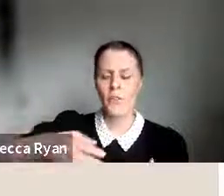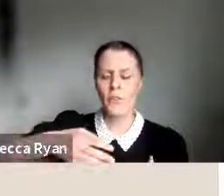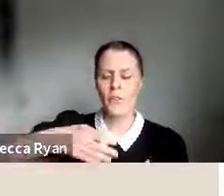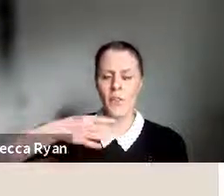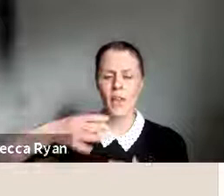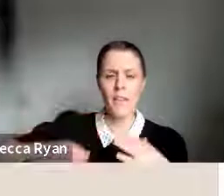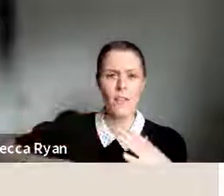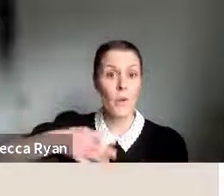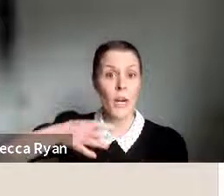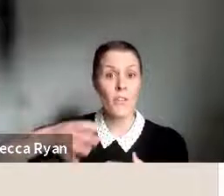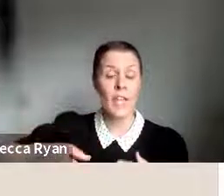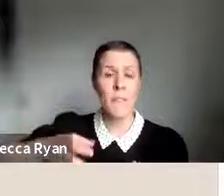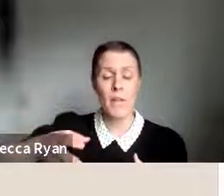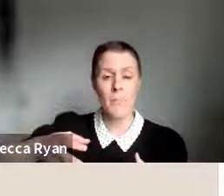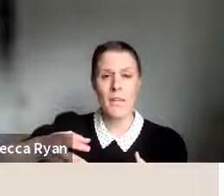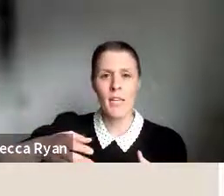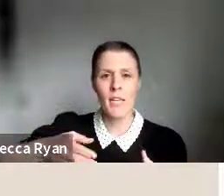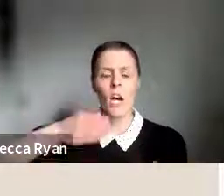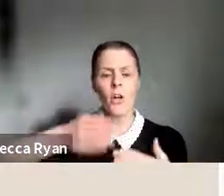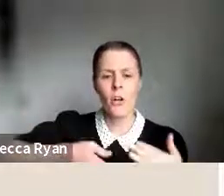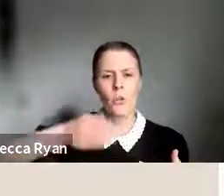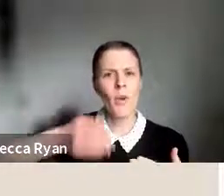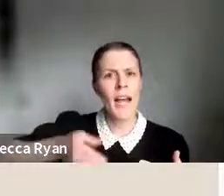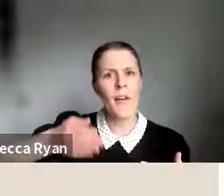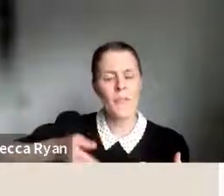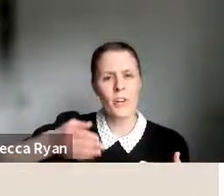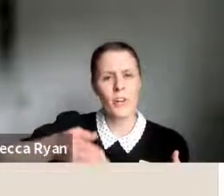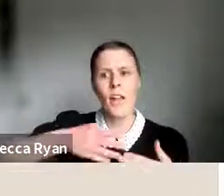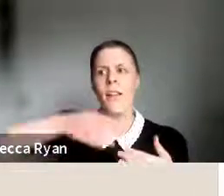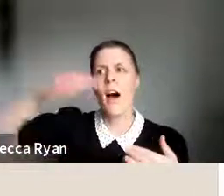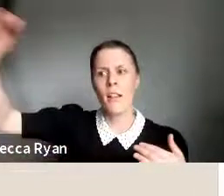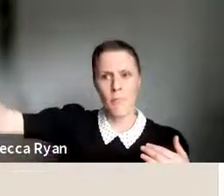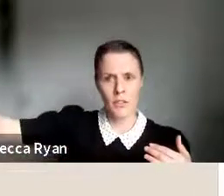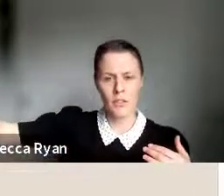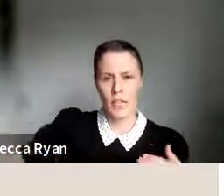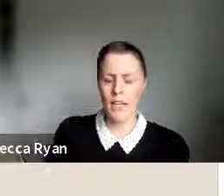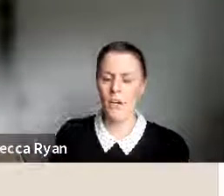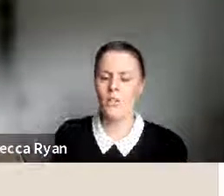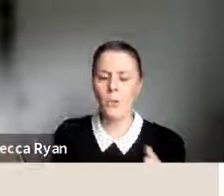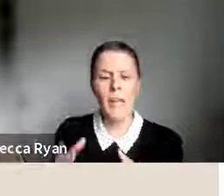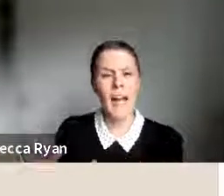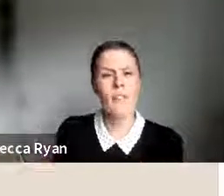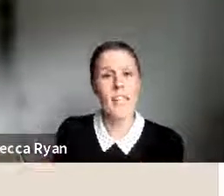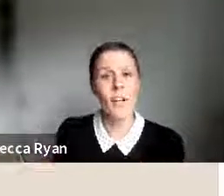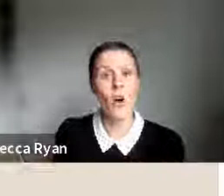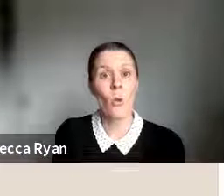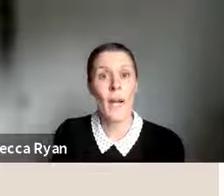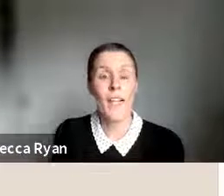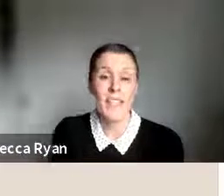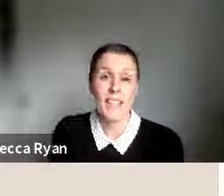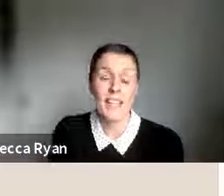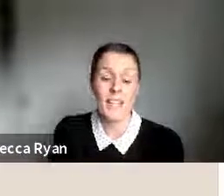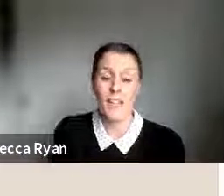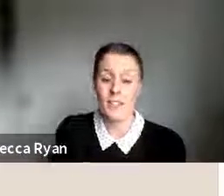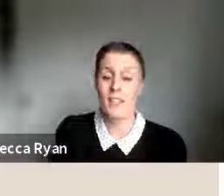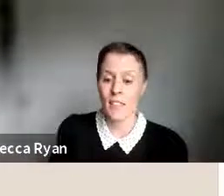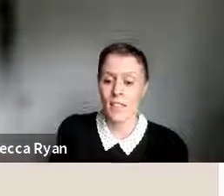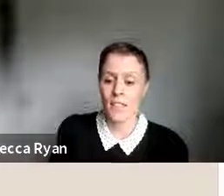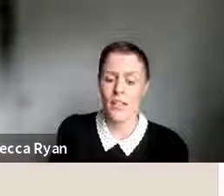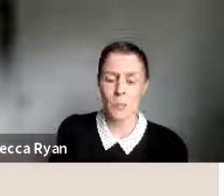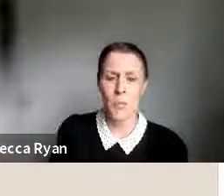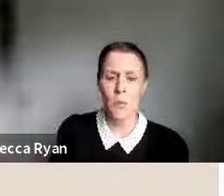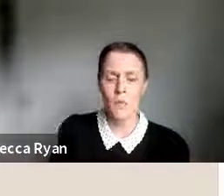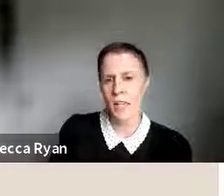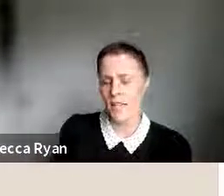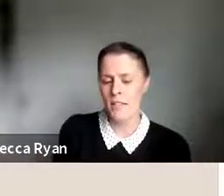those adverse events, whatever they may be, occurred right after, not months later. So we have data already. That data does